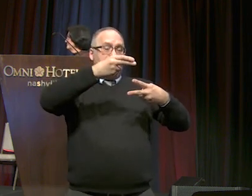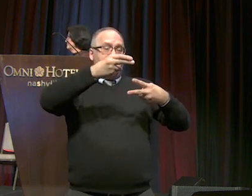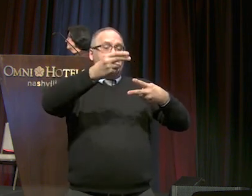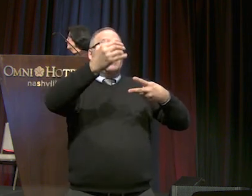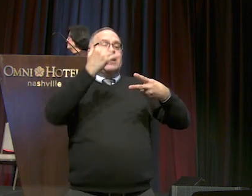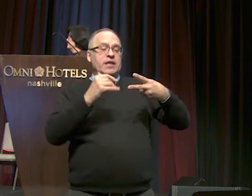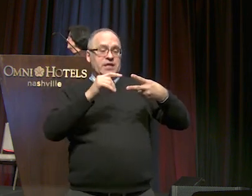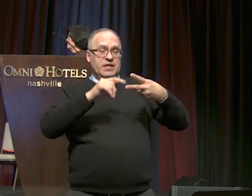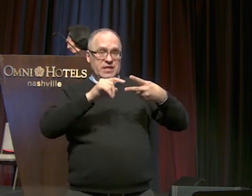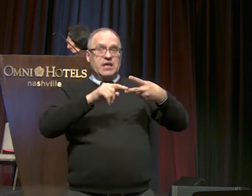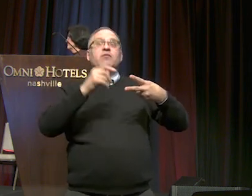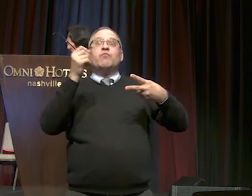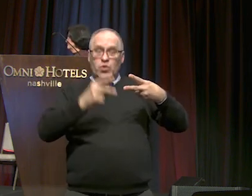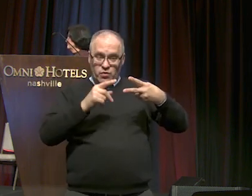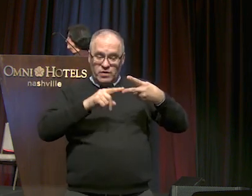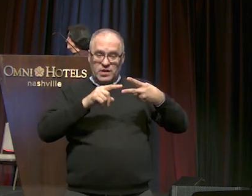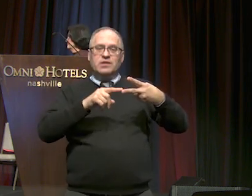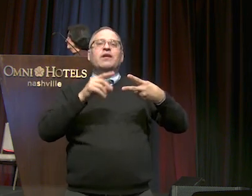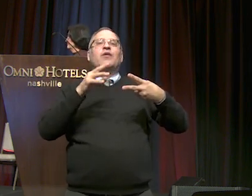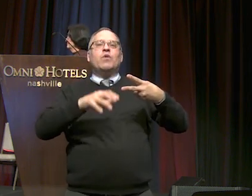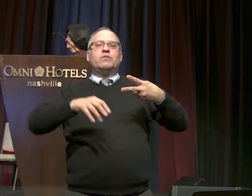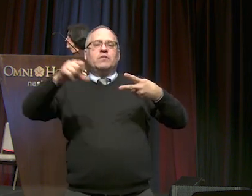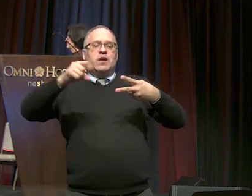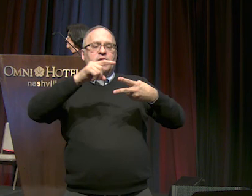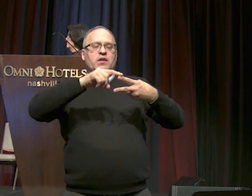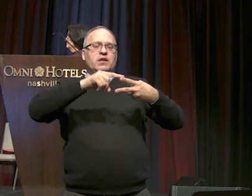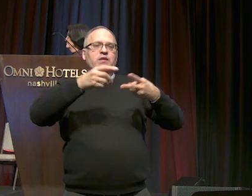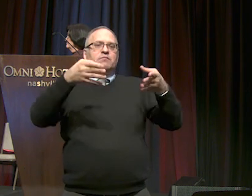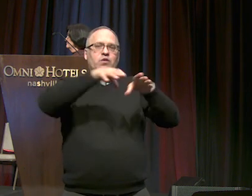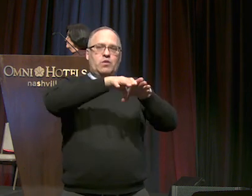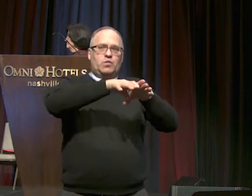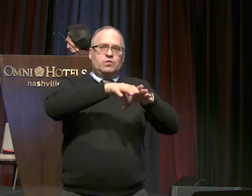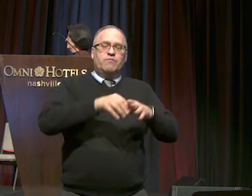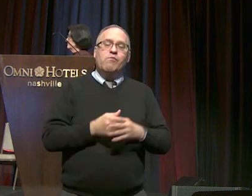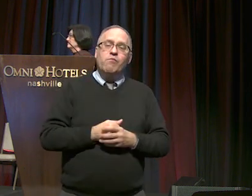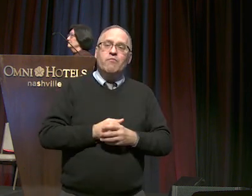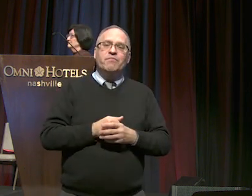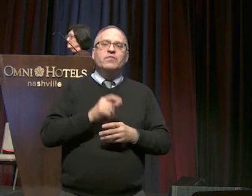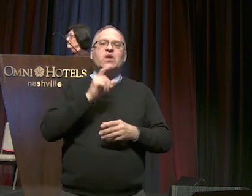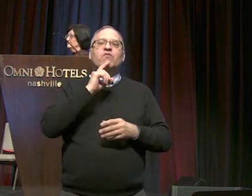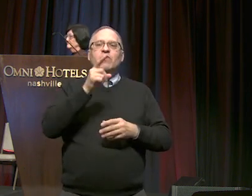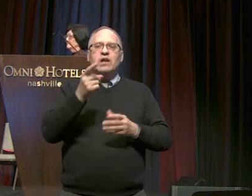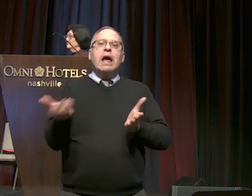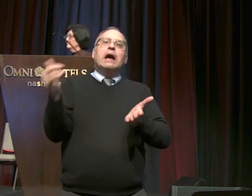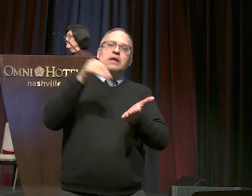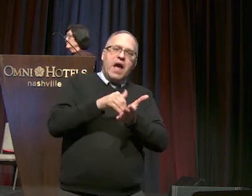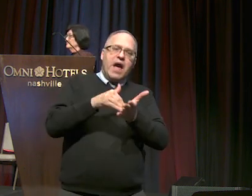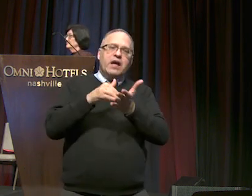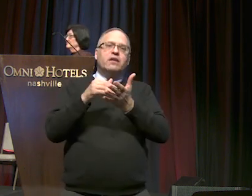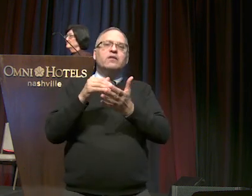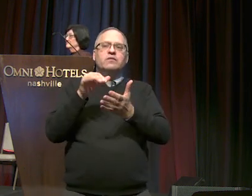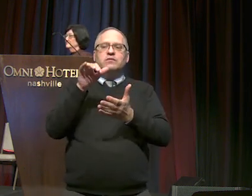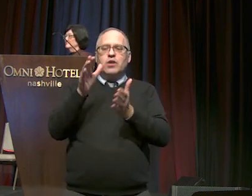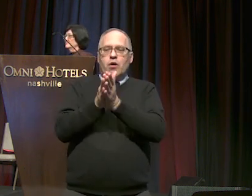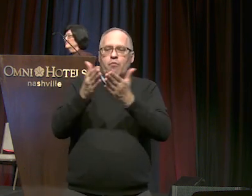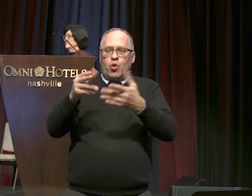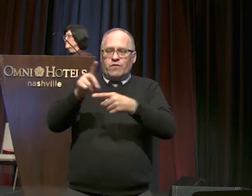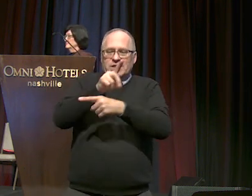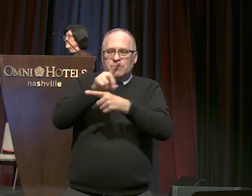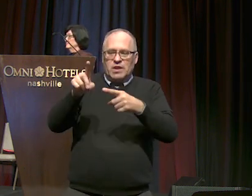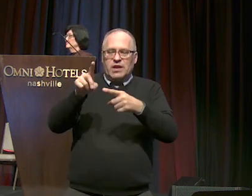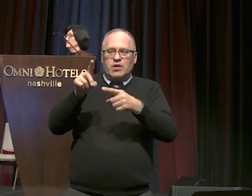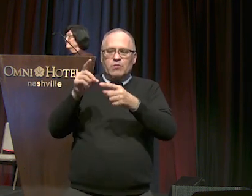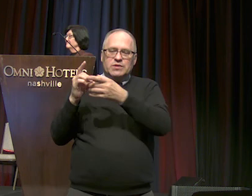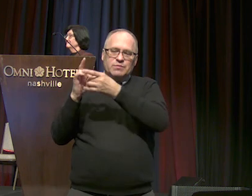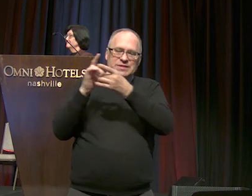to adapt and supplement the Book of Discipline according to its own context. There is more